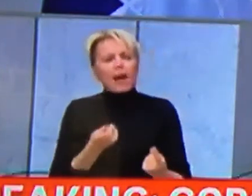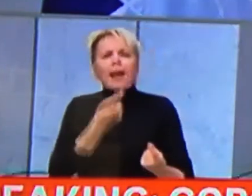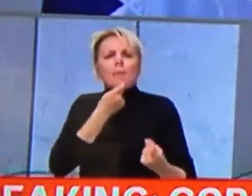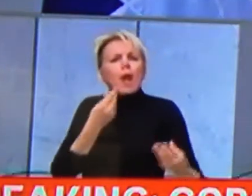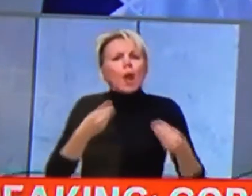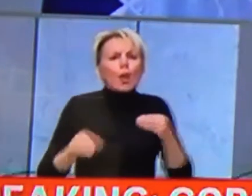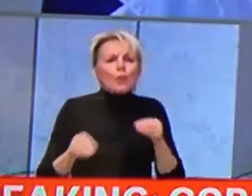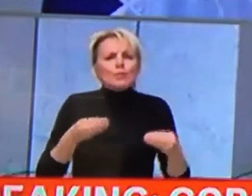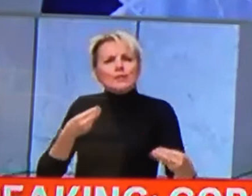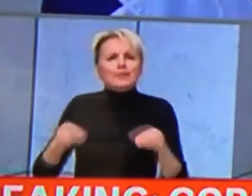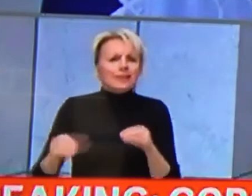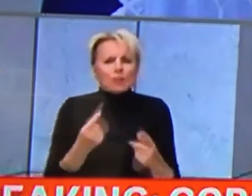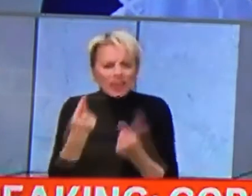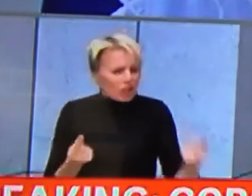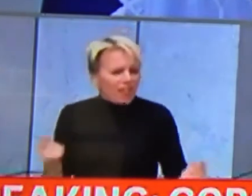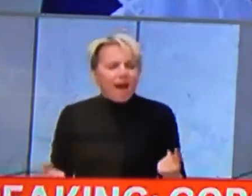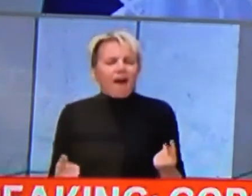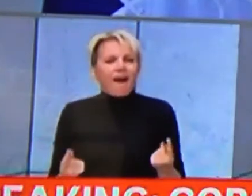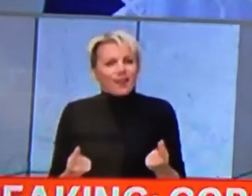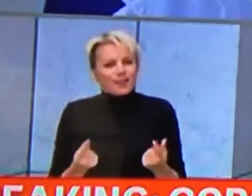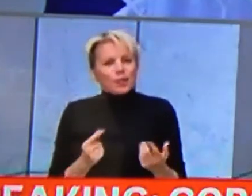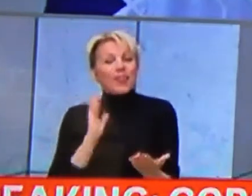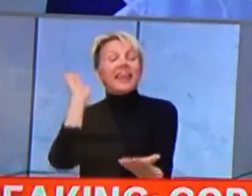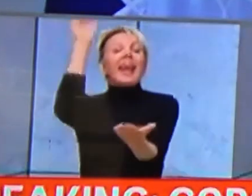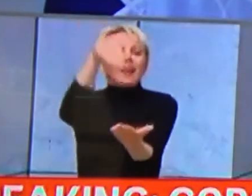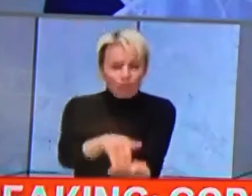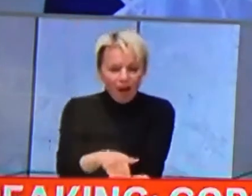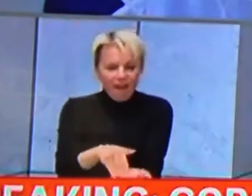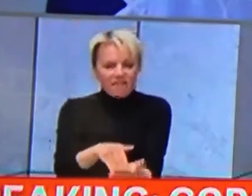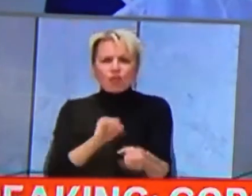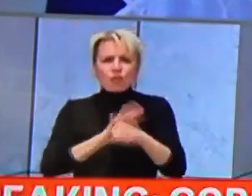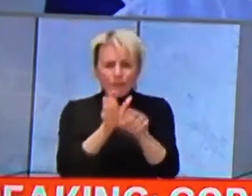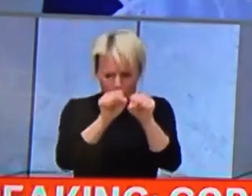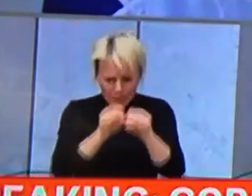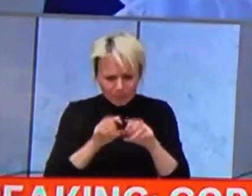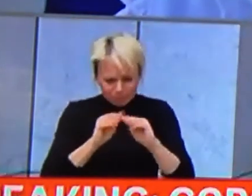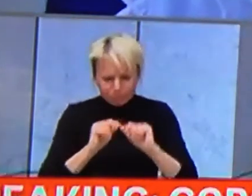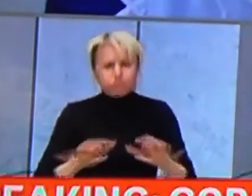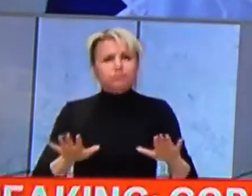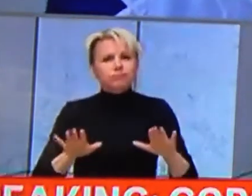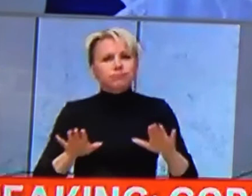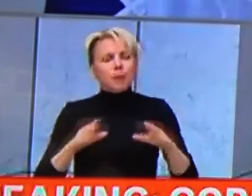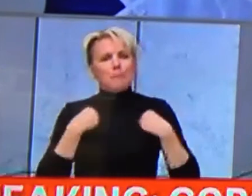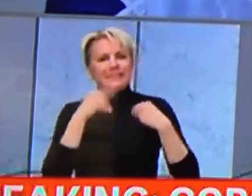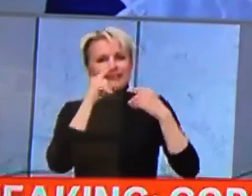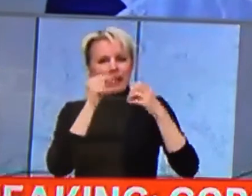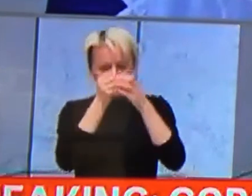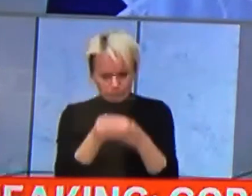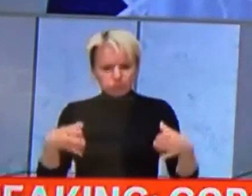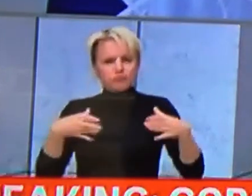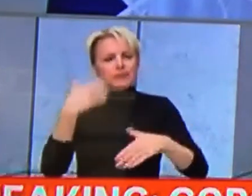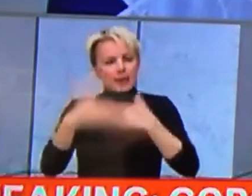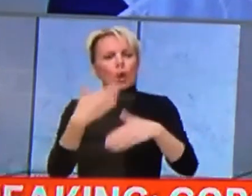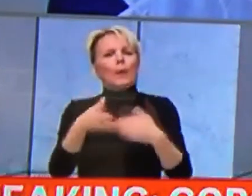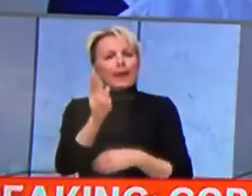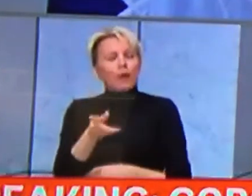our economy really means. So we want landlords to talk to their tenants. We want employees to talk to their employers.